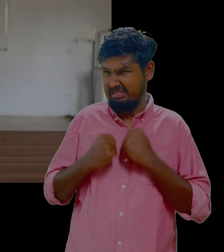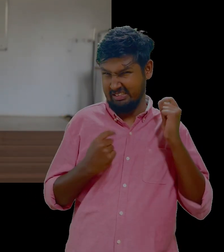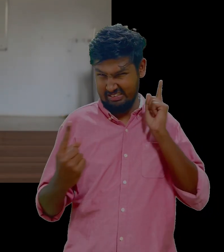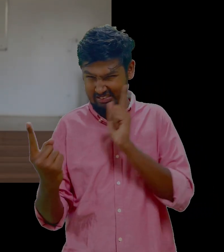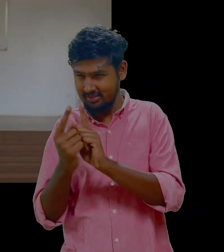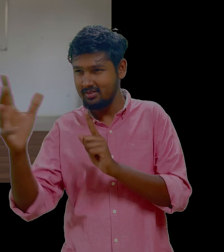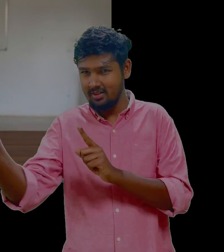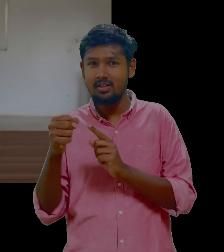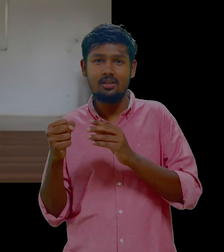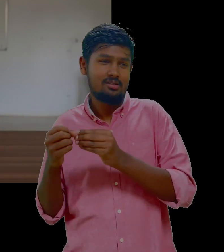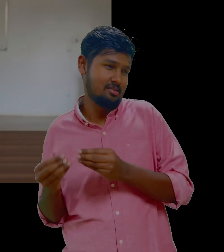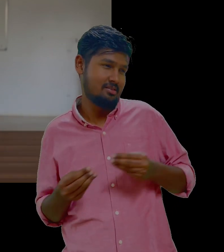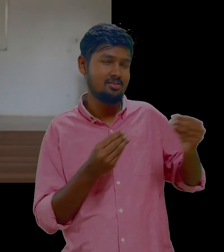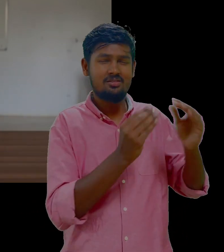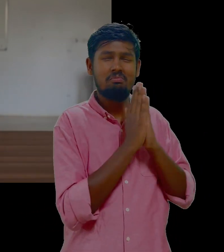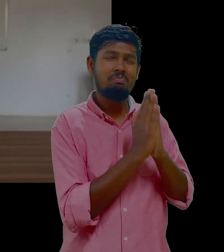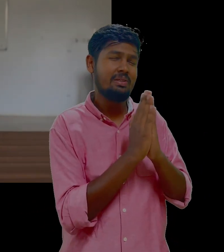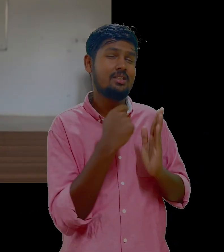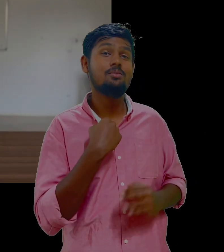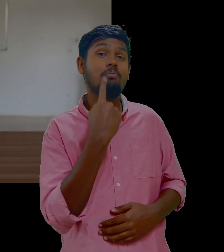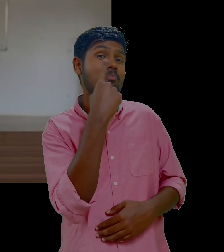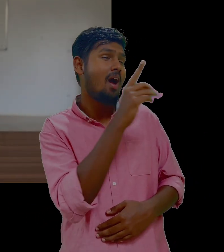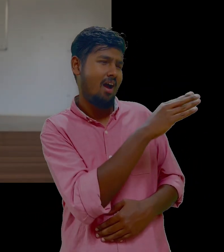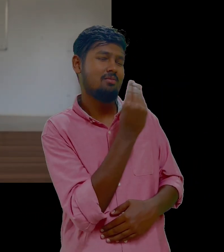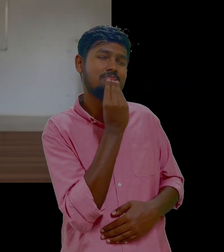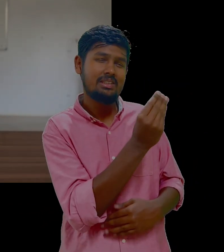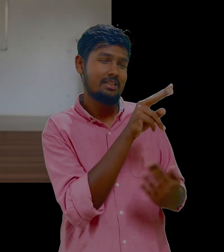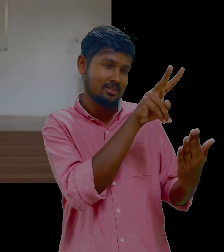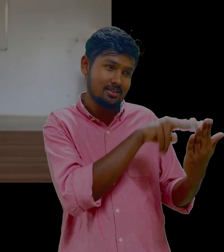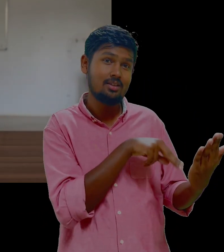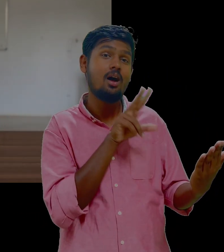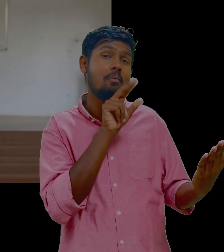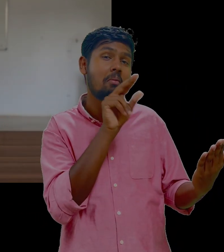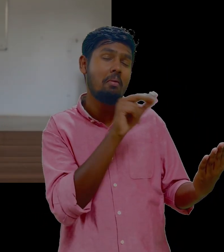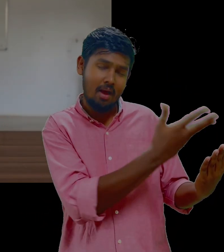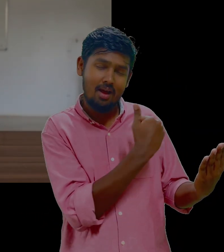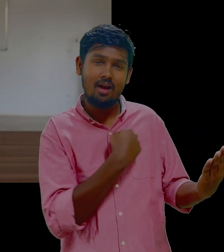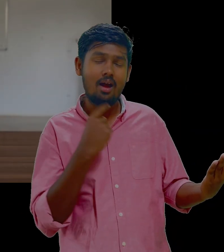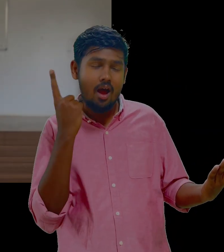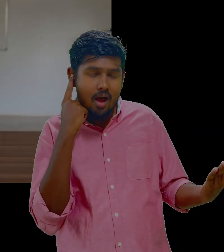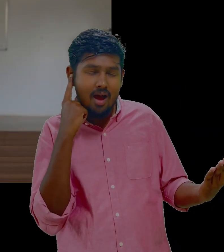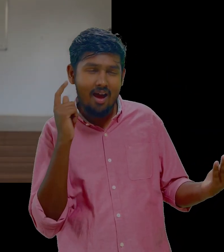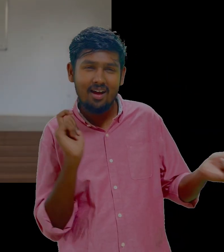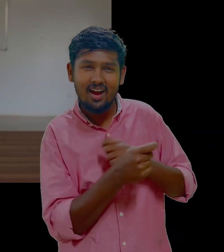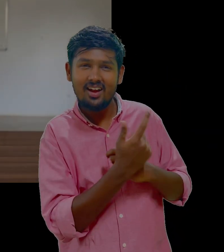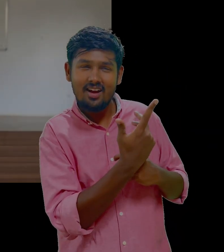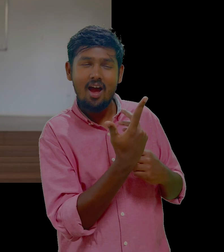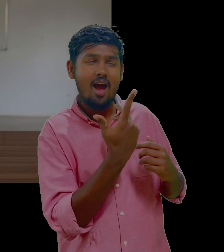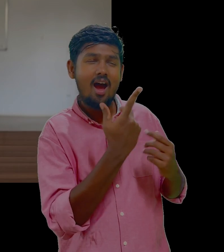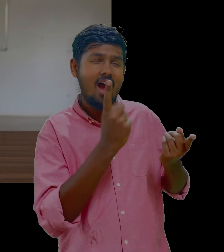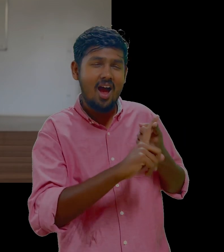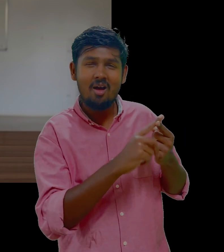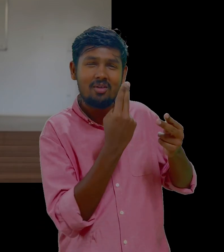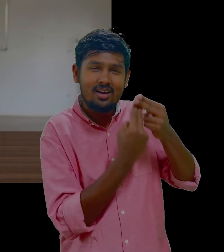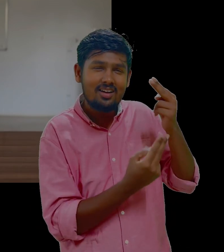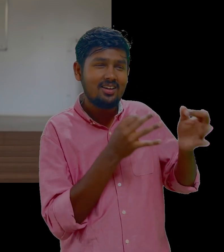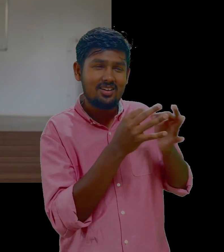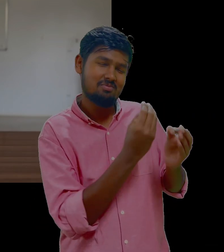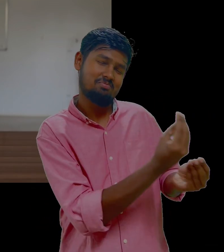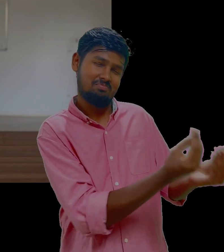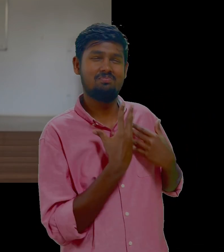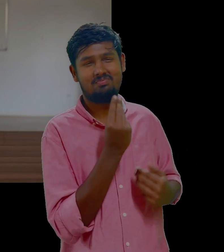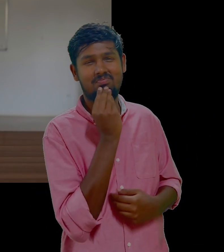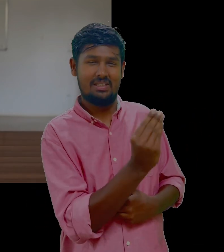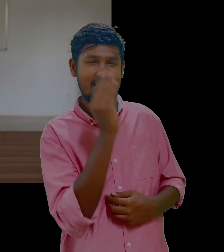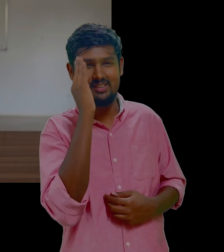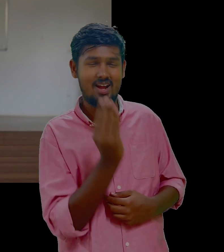delivery boy and run to my mother to say, please read this newspaper to me so that I can follow what's happening in cricket. For example, if it's a test